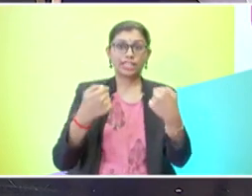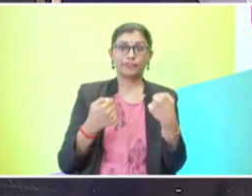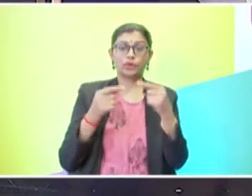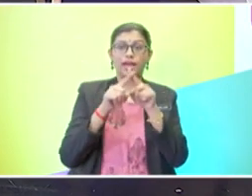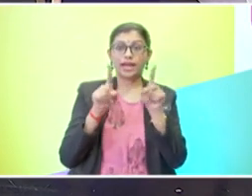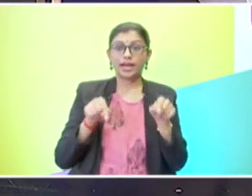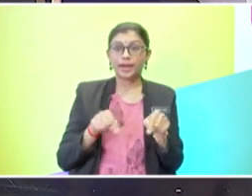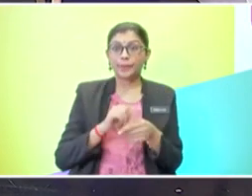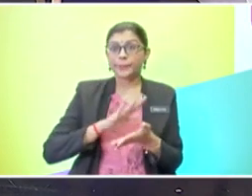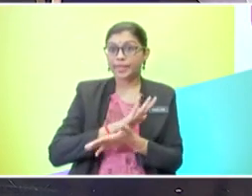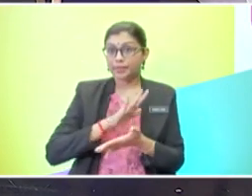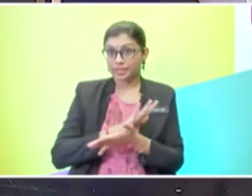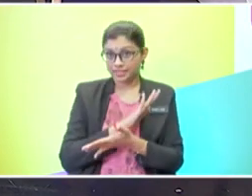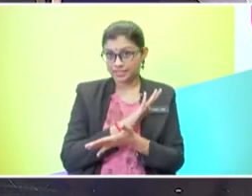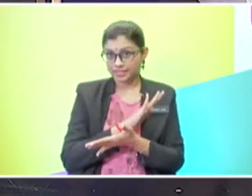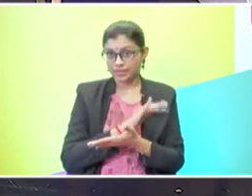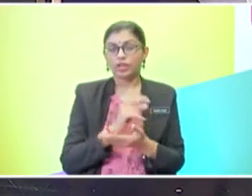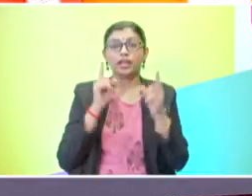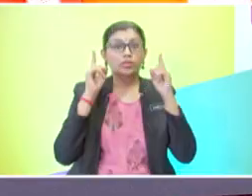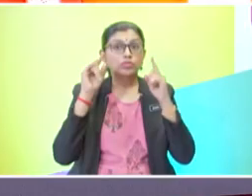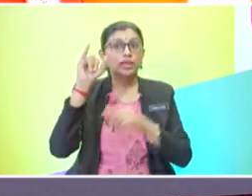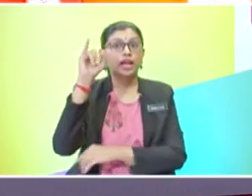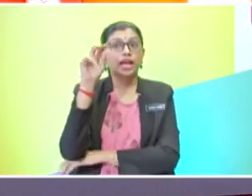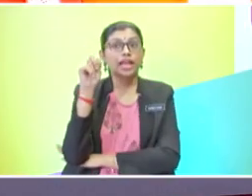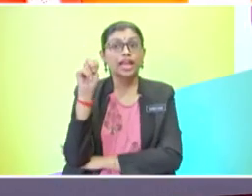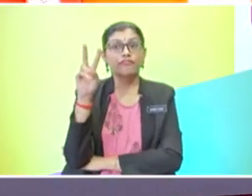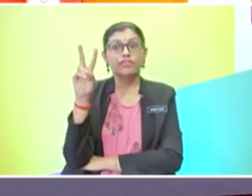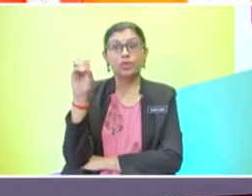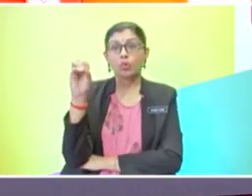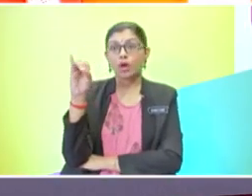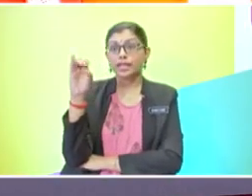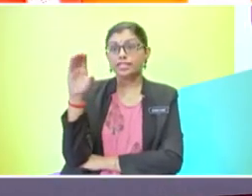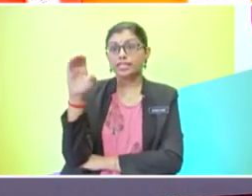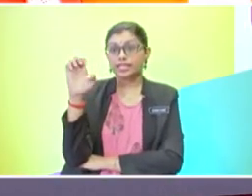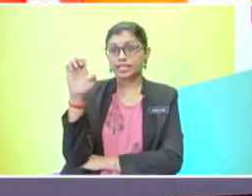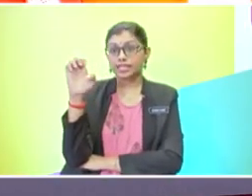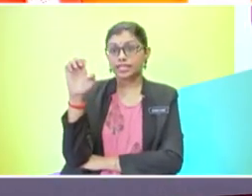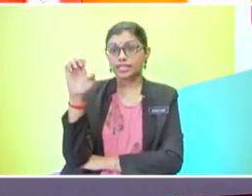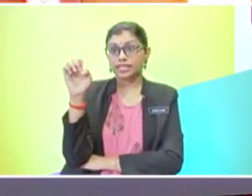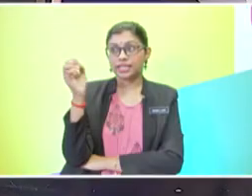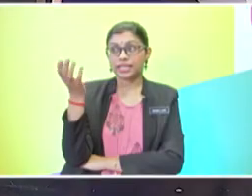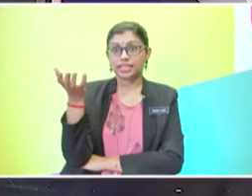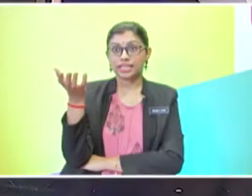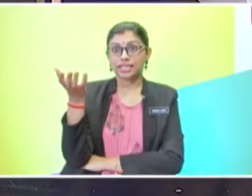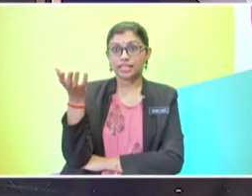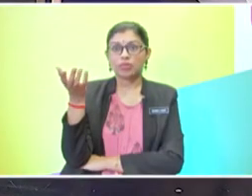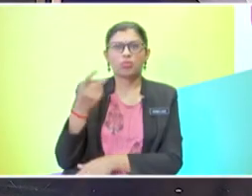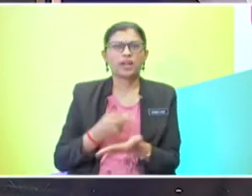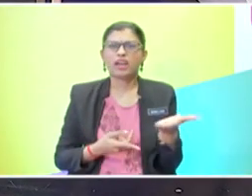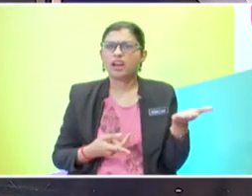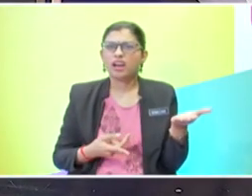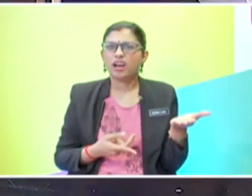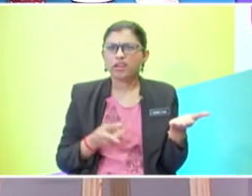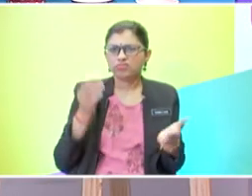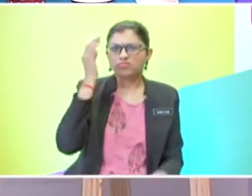Is this a new term for you, or? Isn't it the same, invoice and receipt? Yeah, that's the confusion here. Okay,